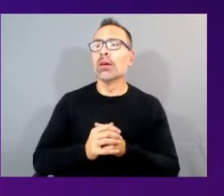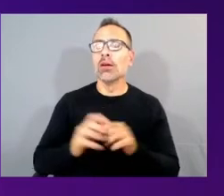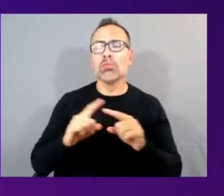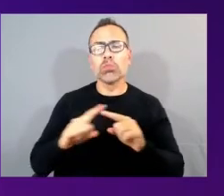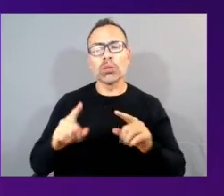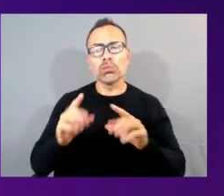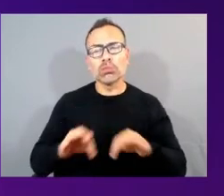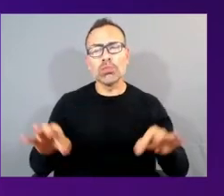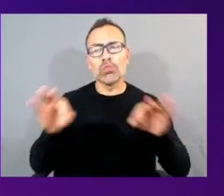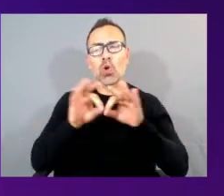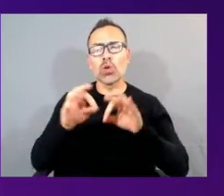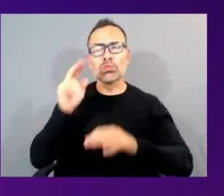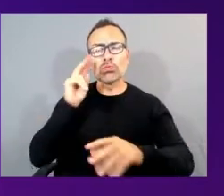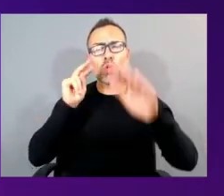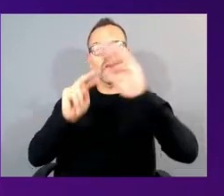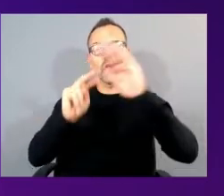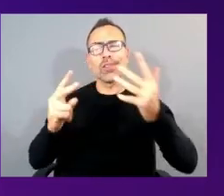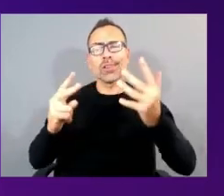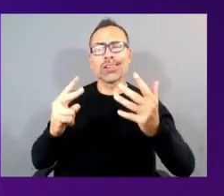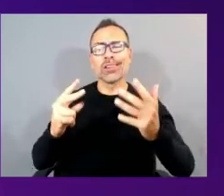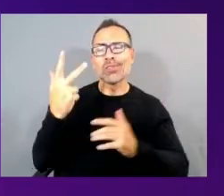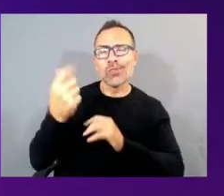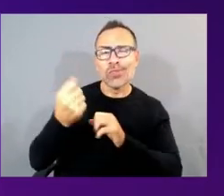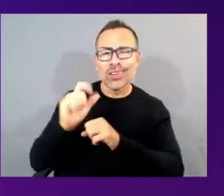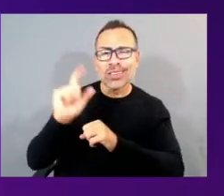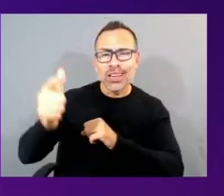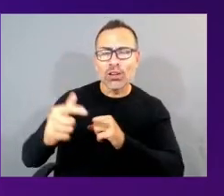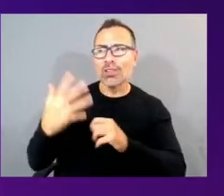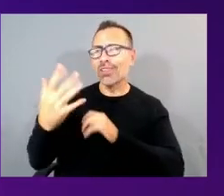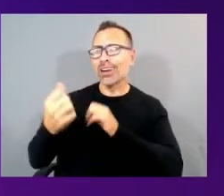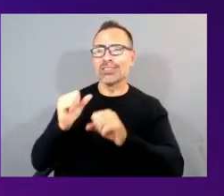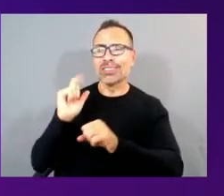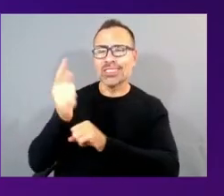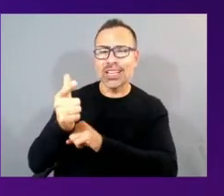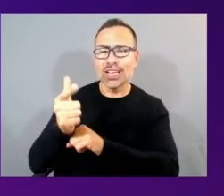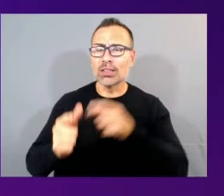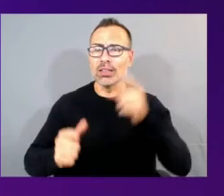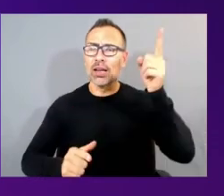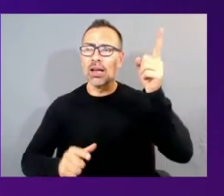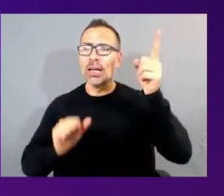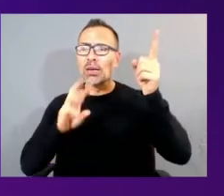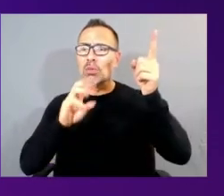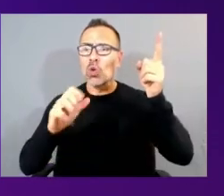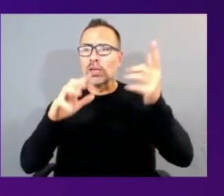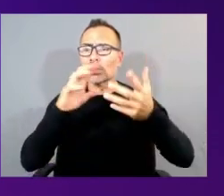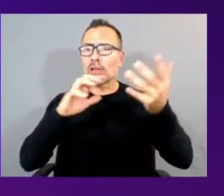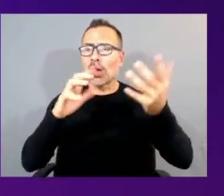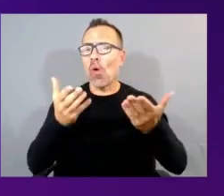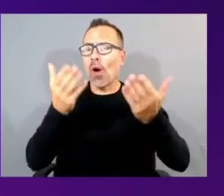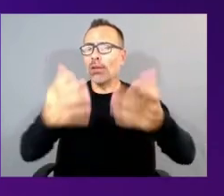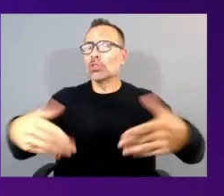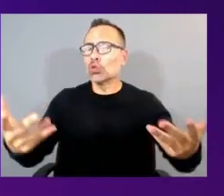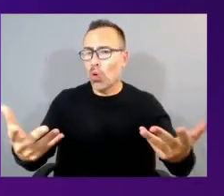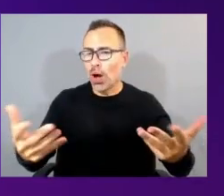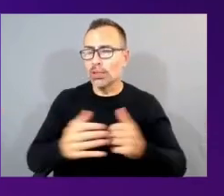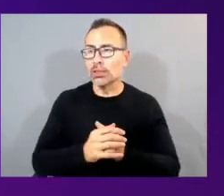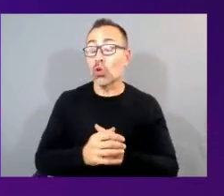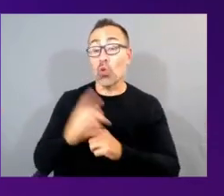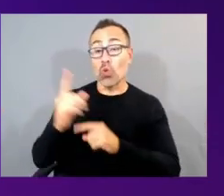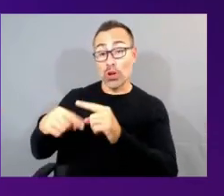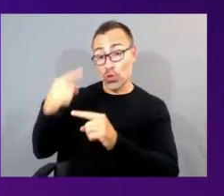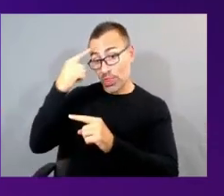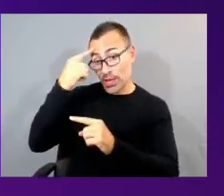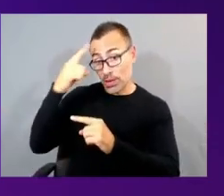line. We selected AWS not only because they have the services we need today, but because we know that